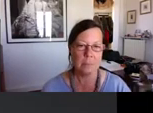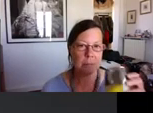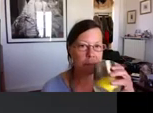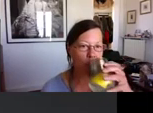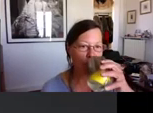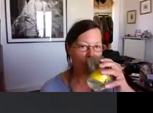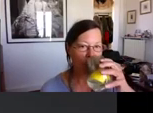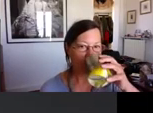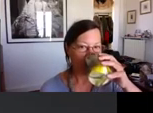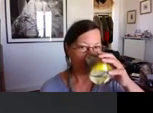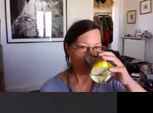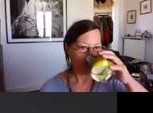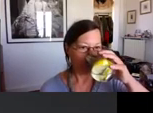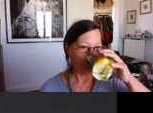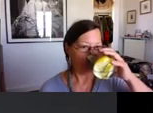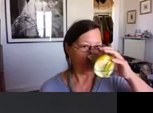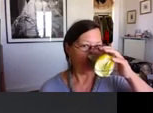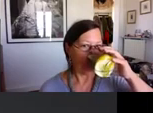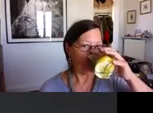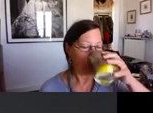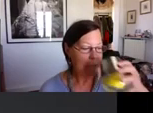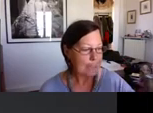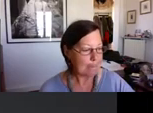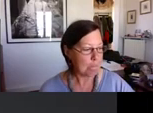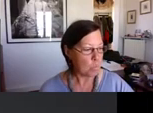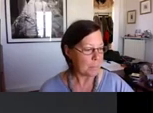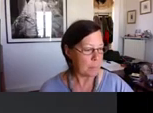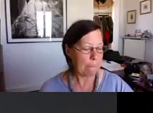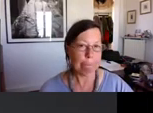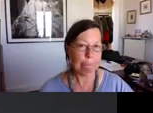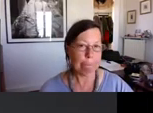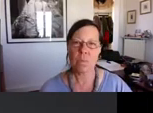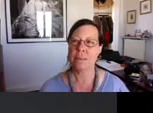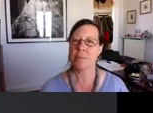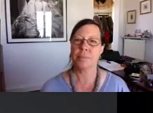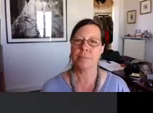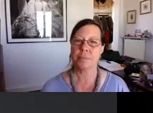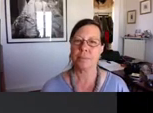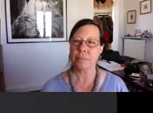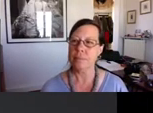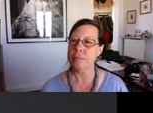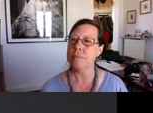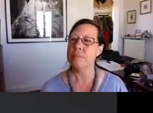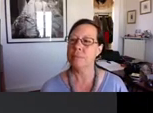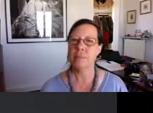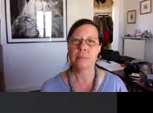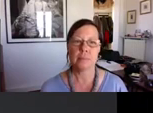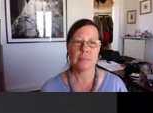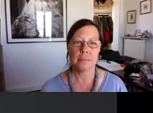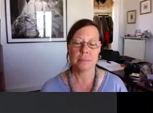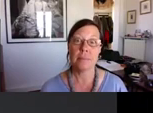that he actually created the virus to trick people into getting microchipped. One particularly persistent